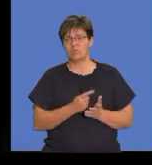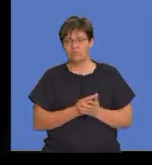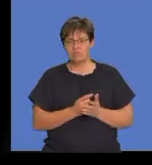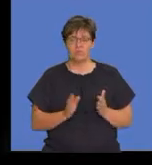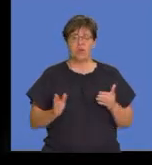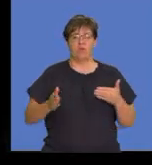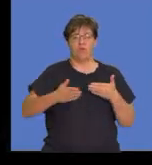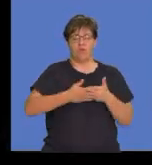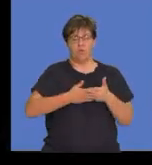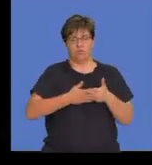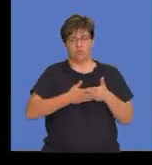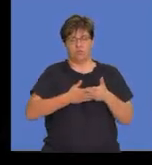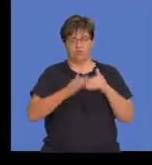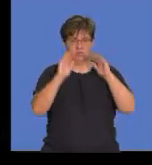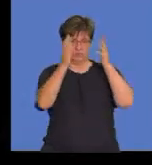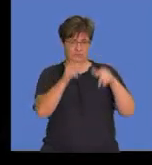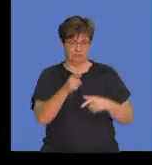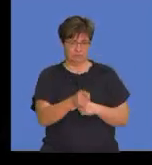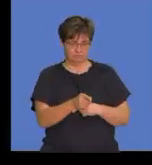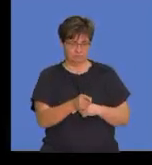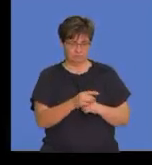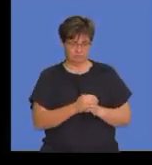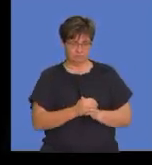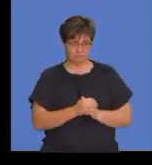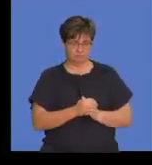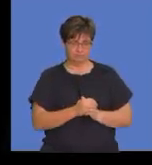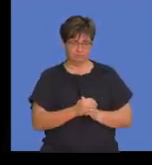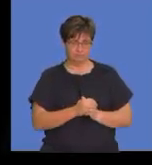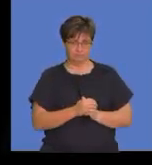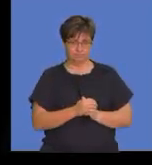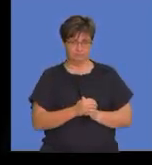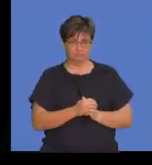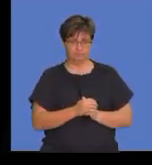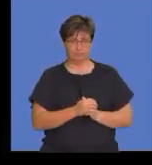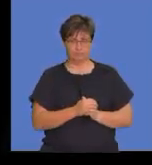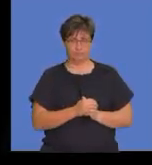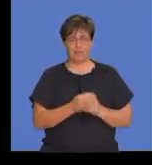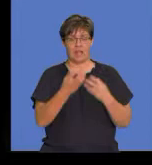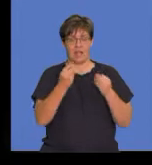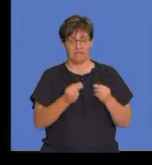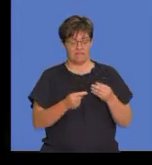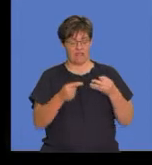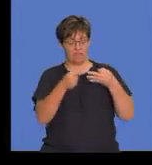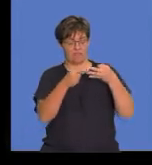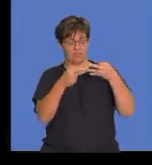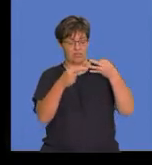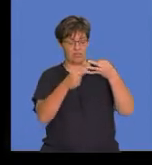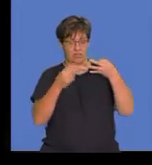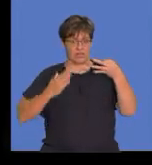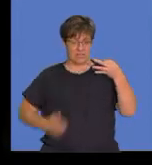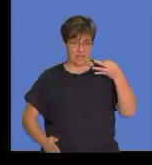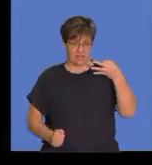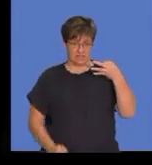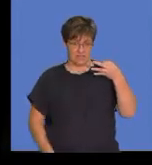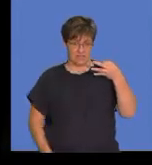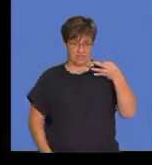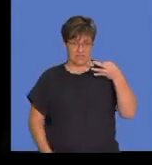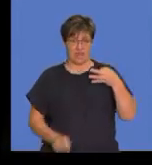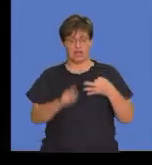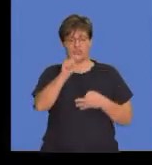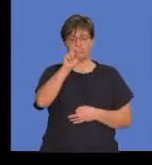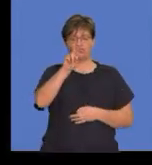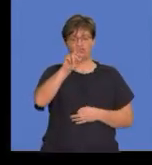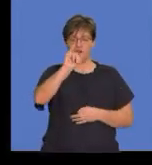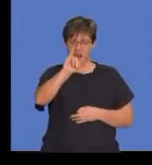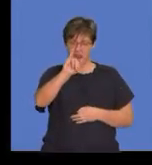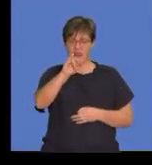closed shape, right? So, or they are closed shapes. They have 3 sides because of tri. They also